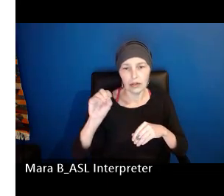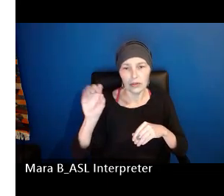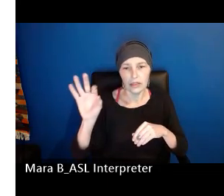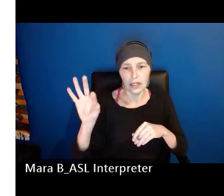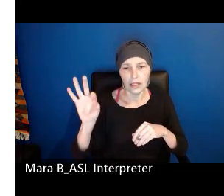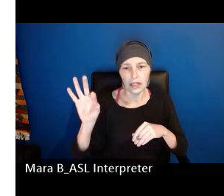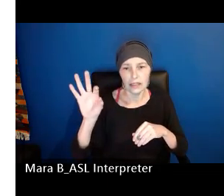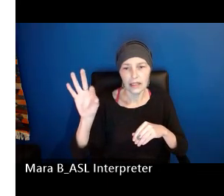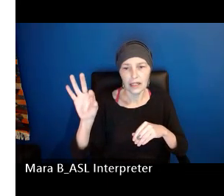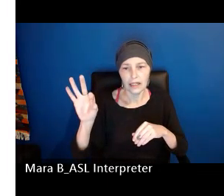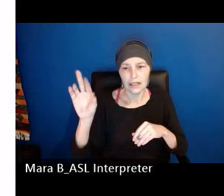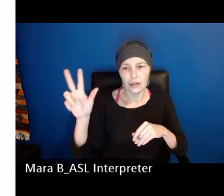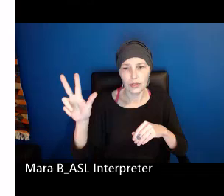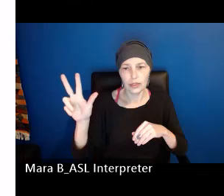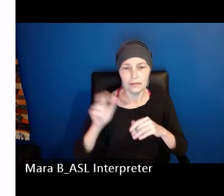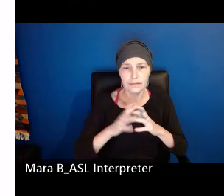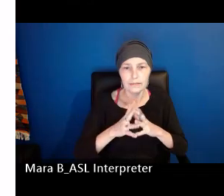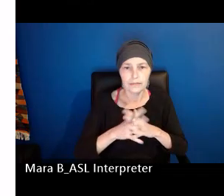0993.